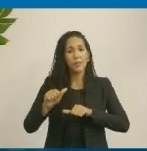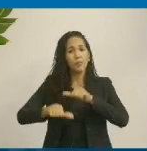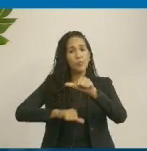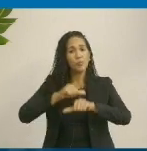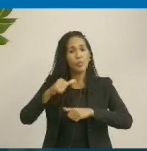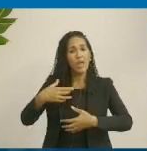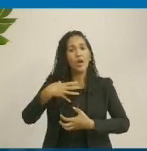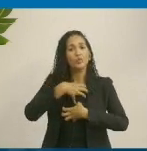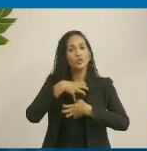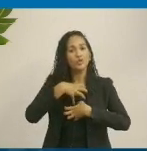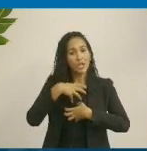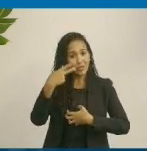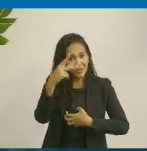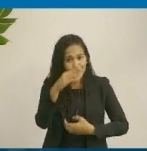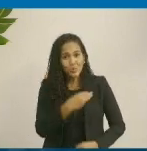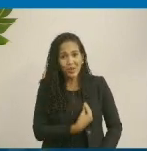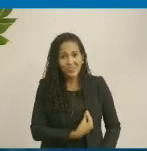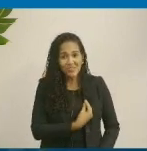Darrell.